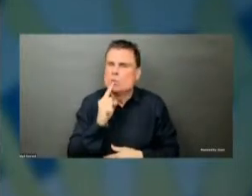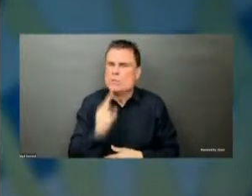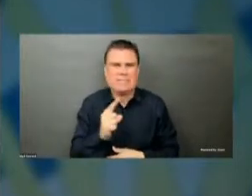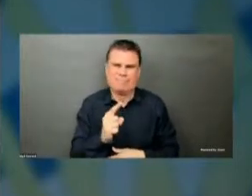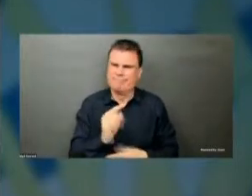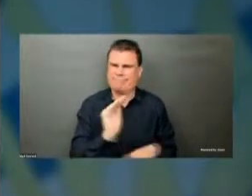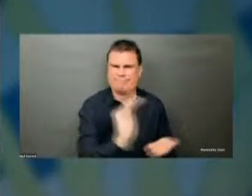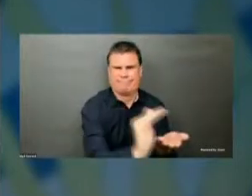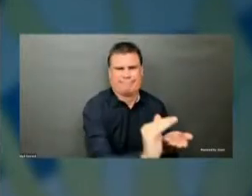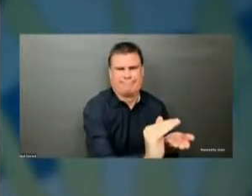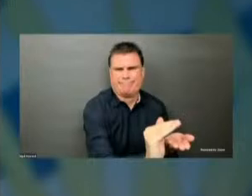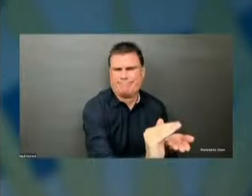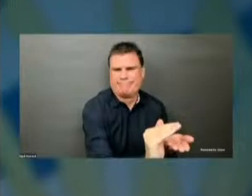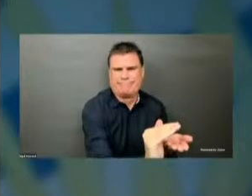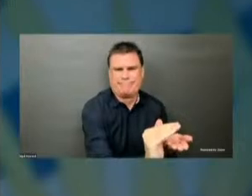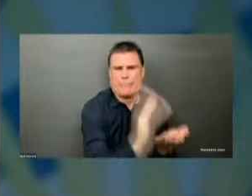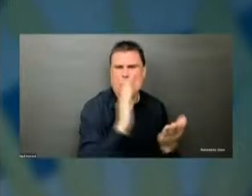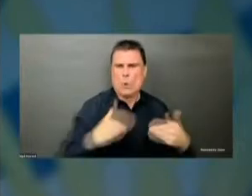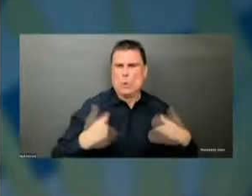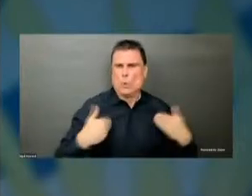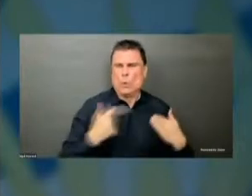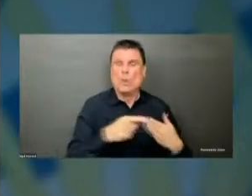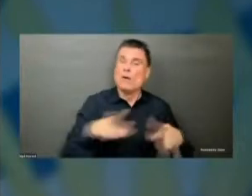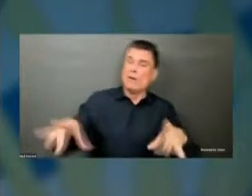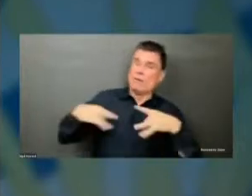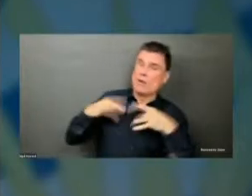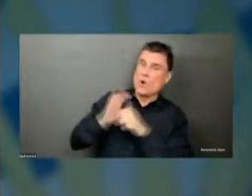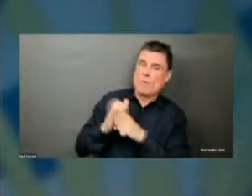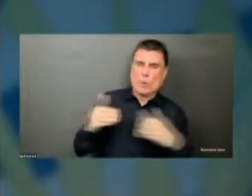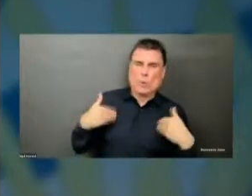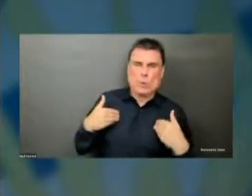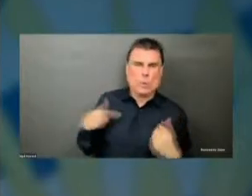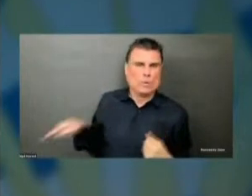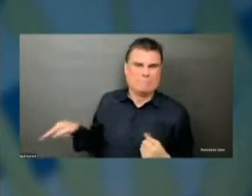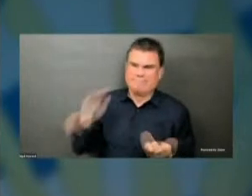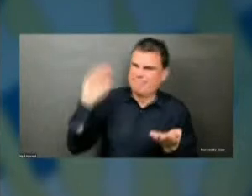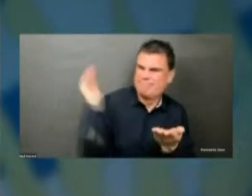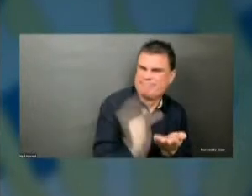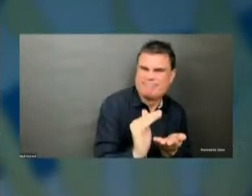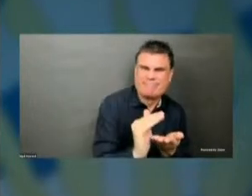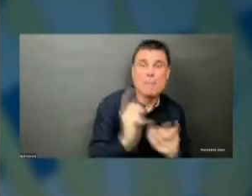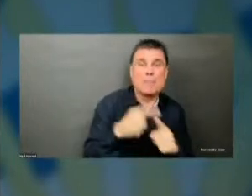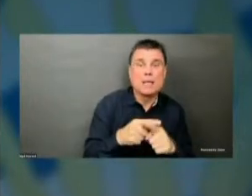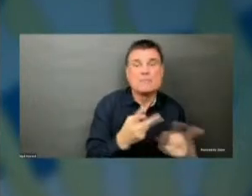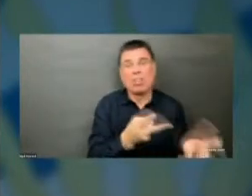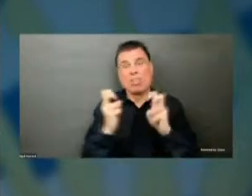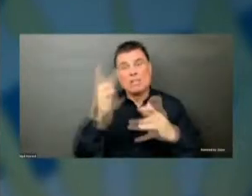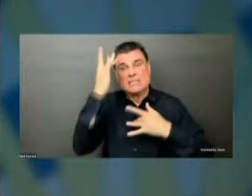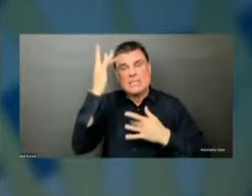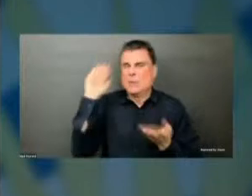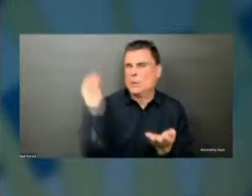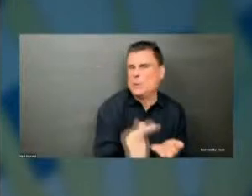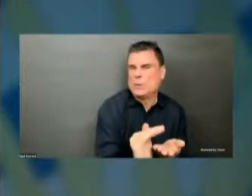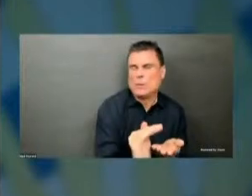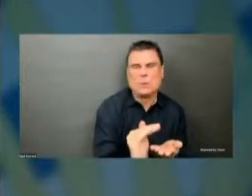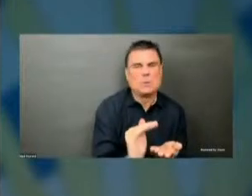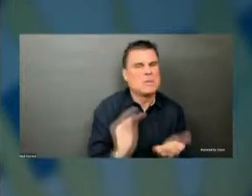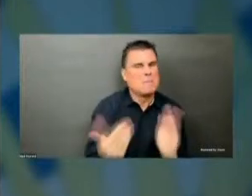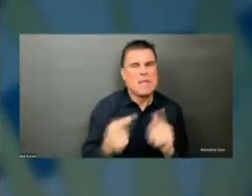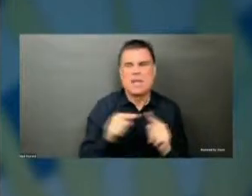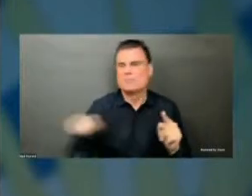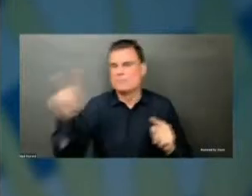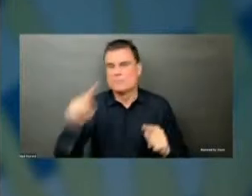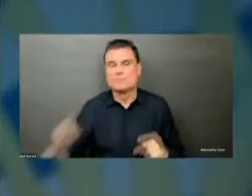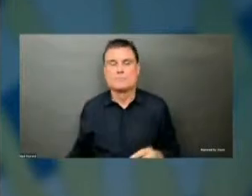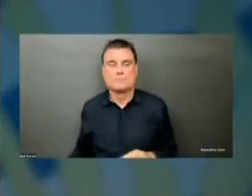to get sick from COVID-19. To put that in perspective for us here in BC,